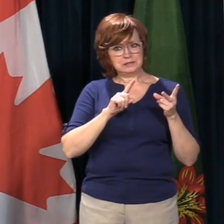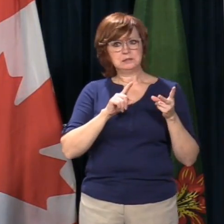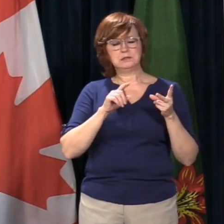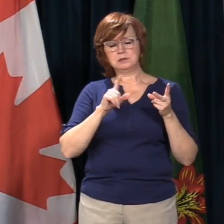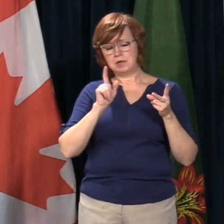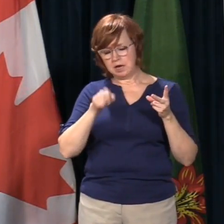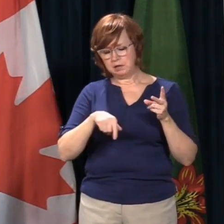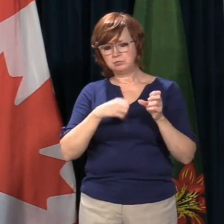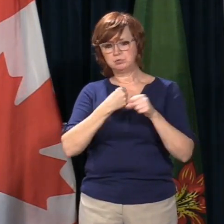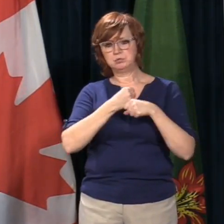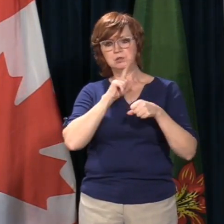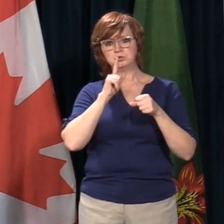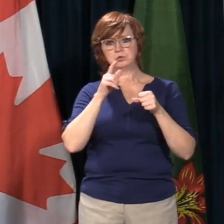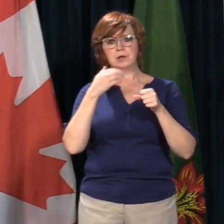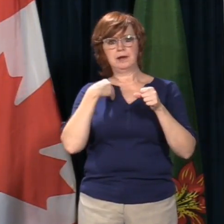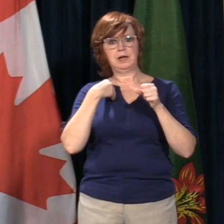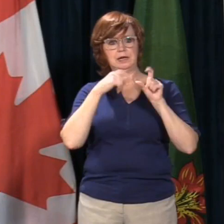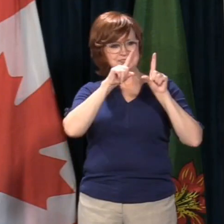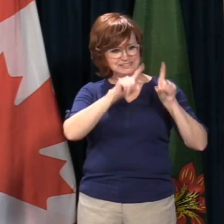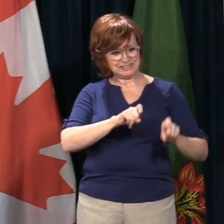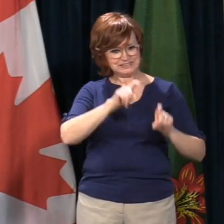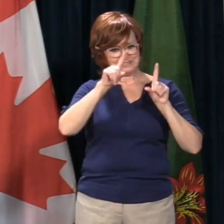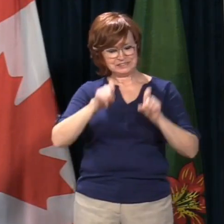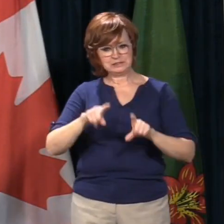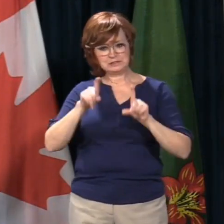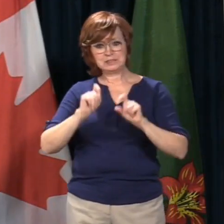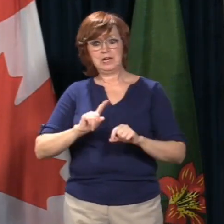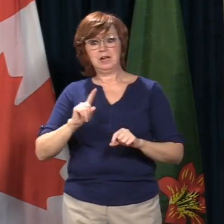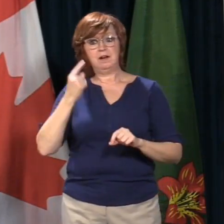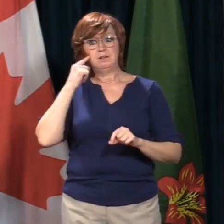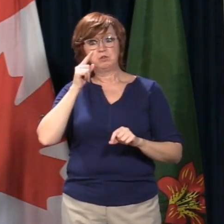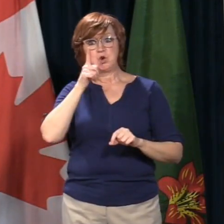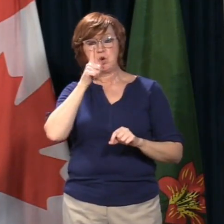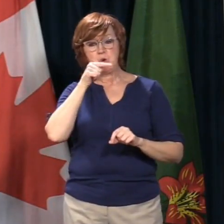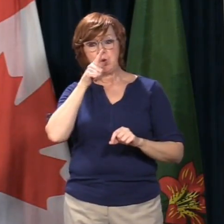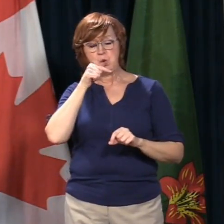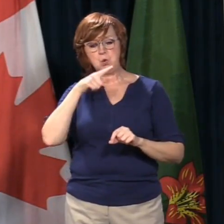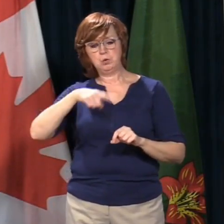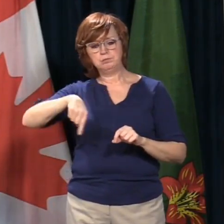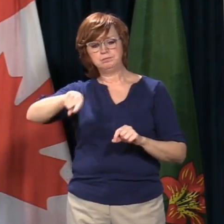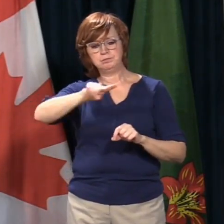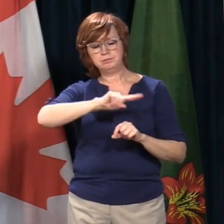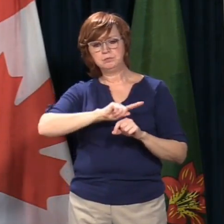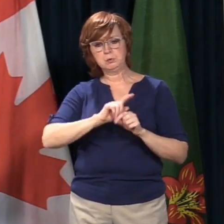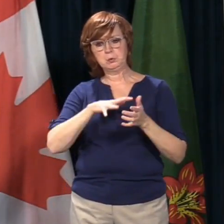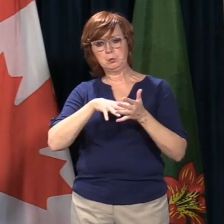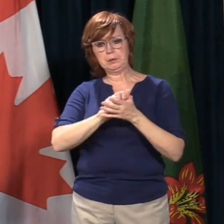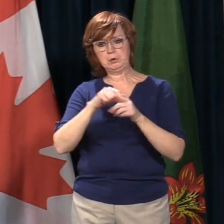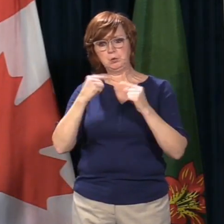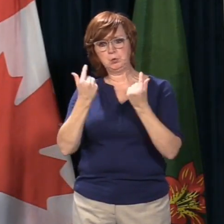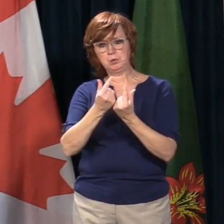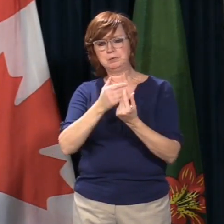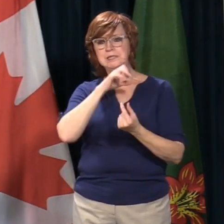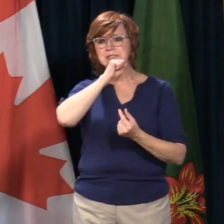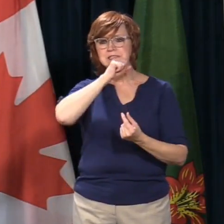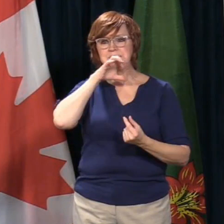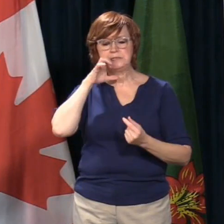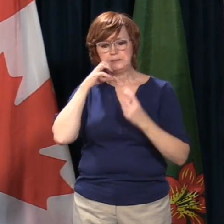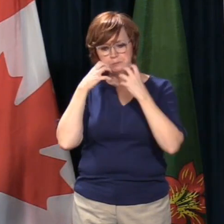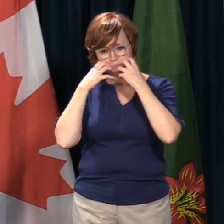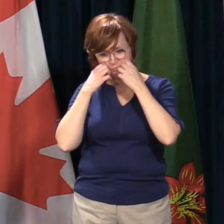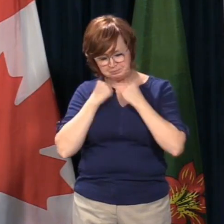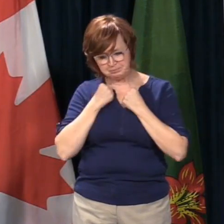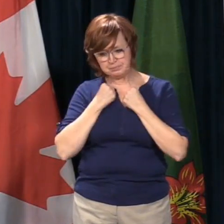is aligned with our strategy around our most vulnerable. It's one of the areas that I know that the testing group is looking at is, are there ways we